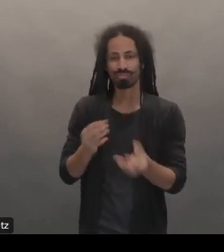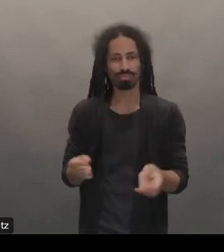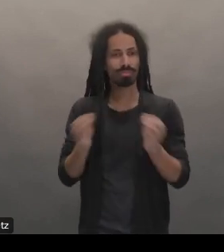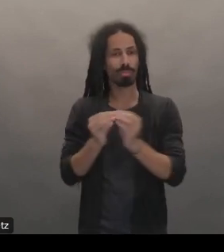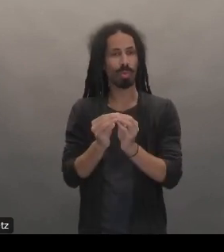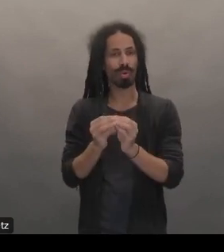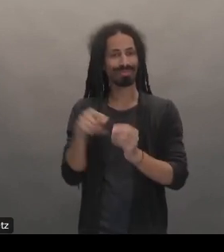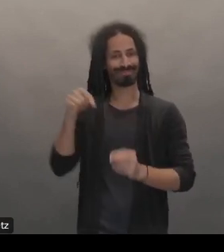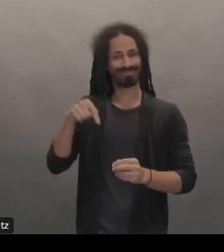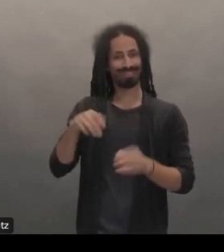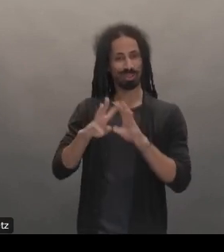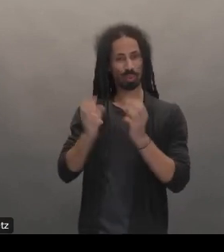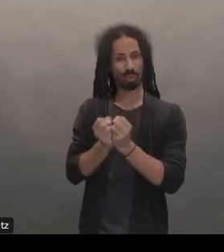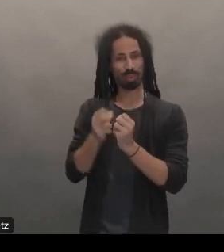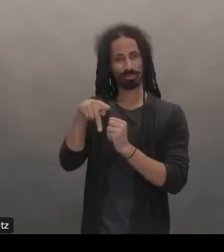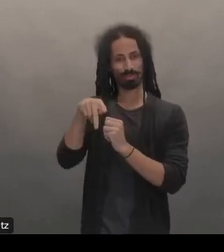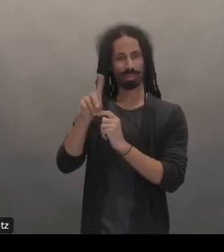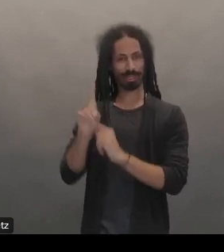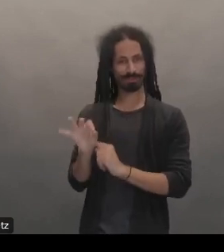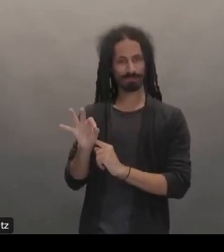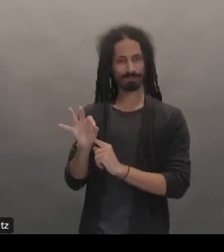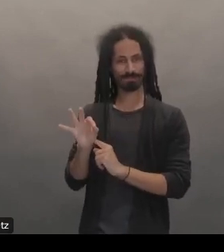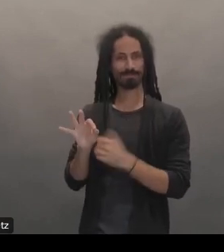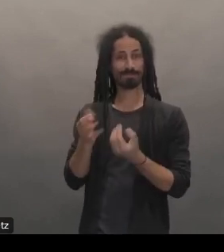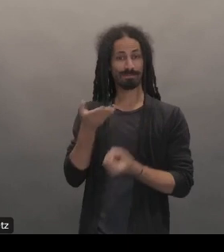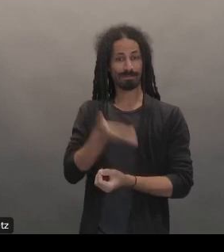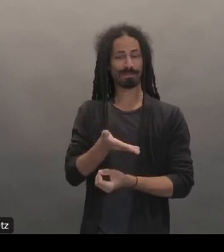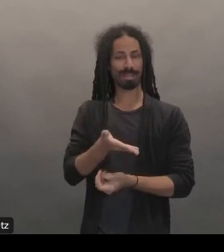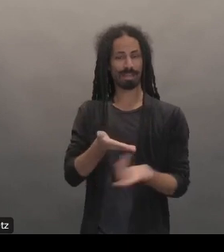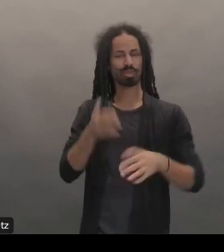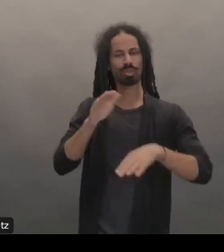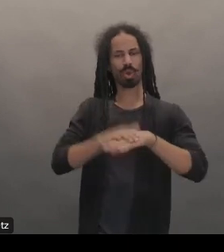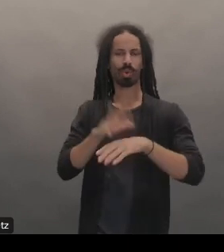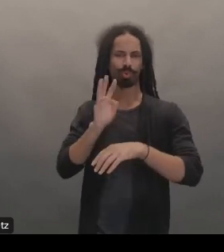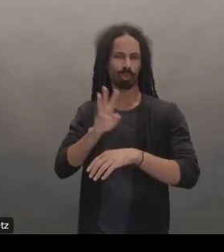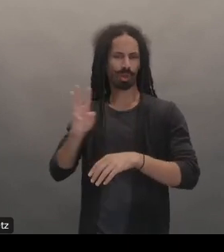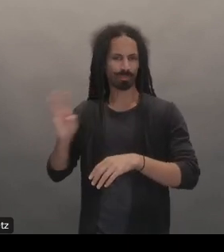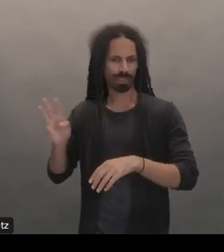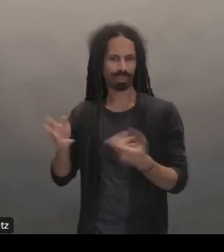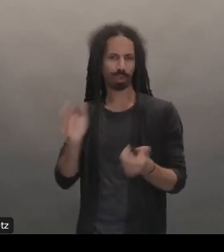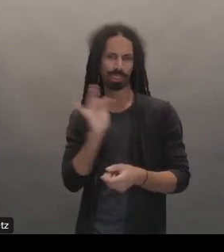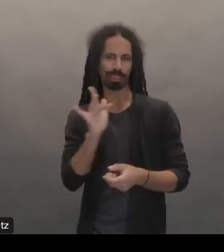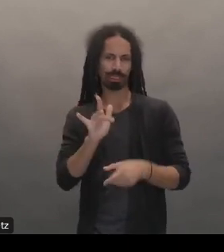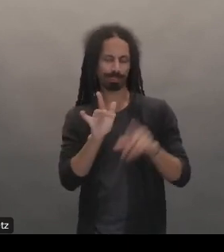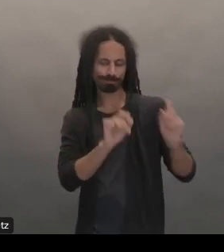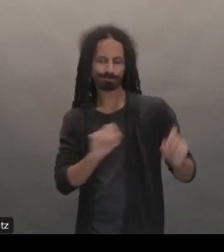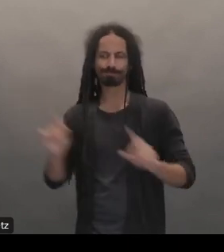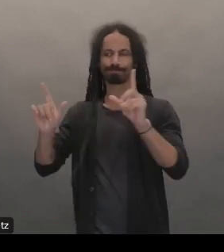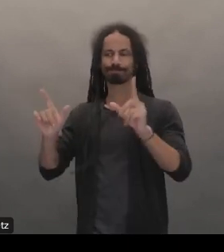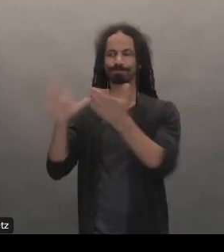You can click here on this link to visit the APA style website and learn more about those headings.